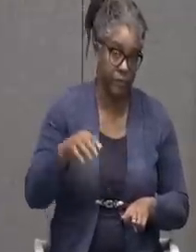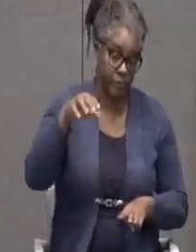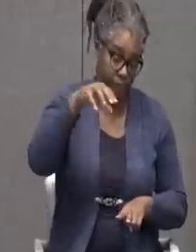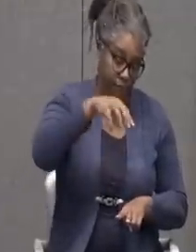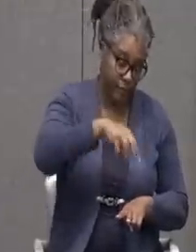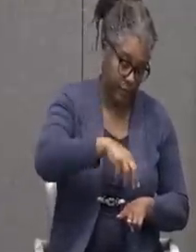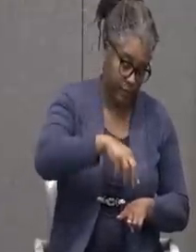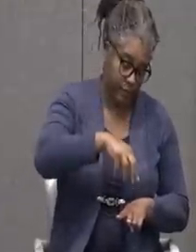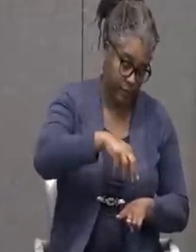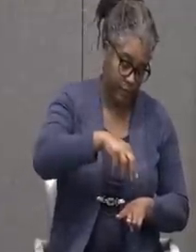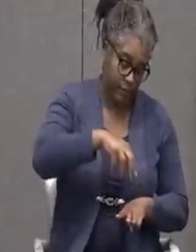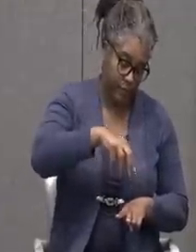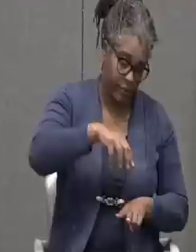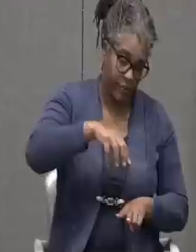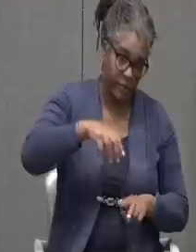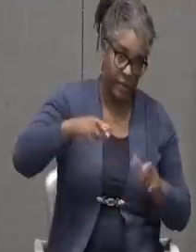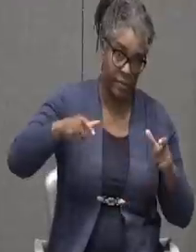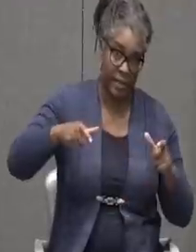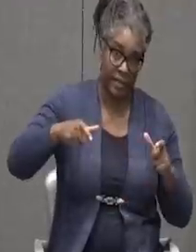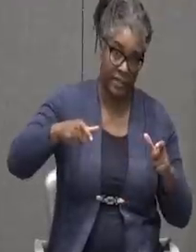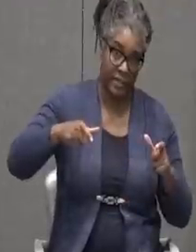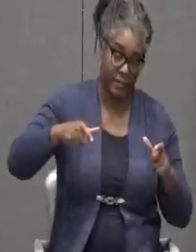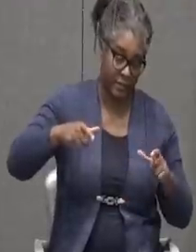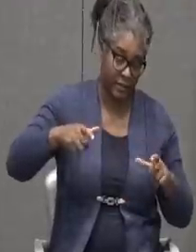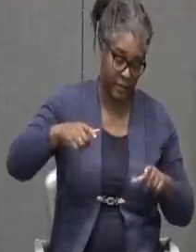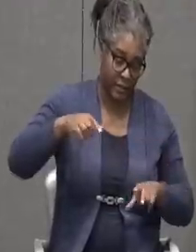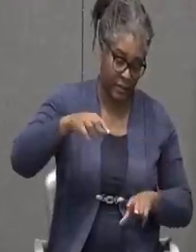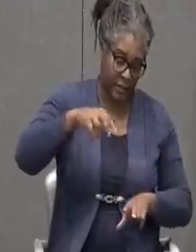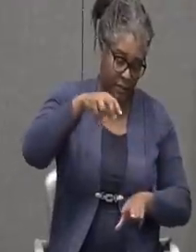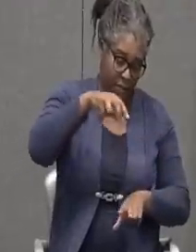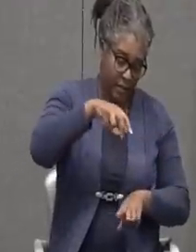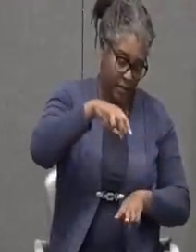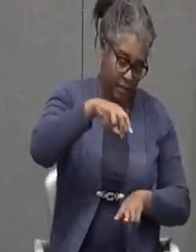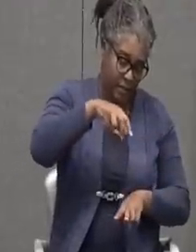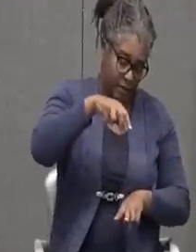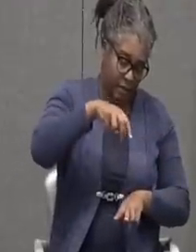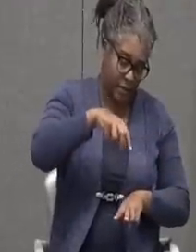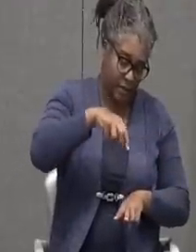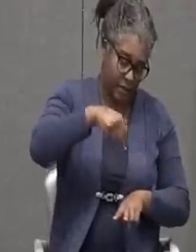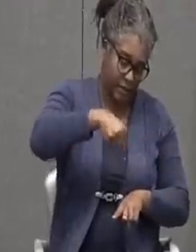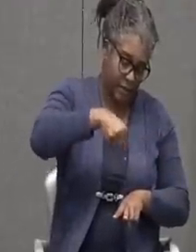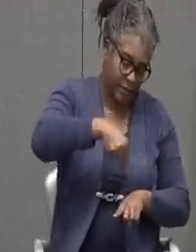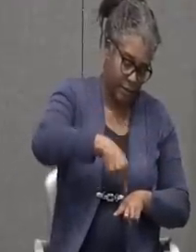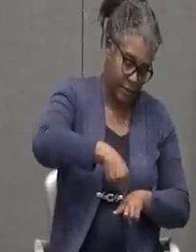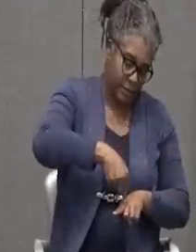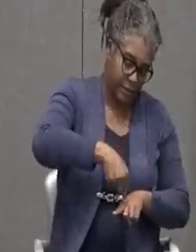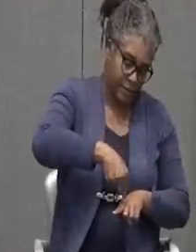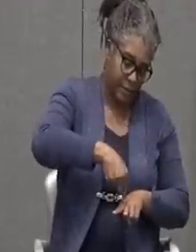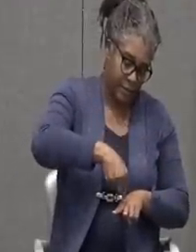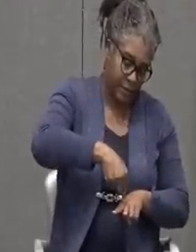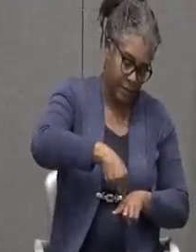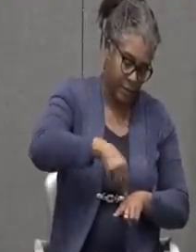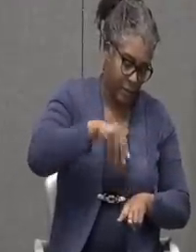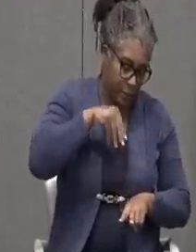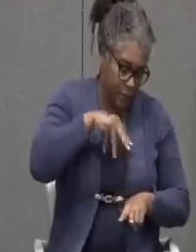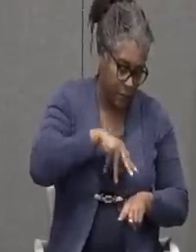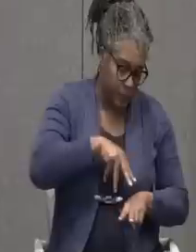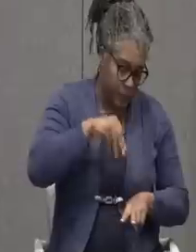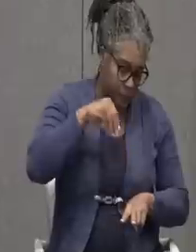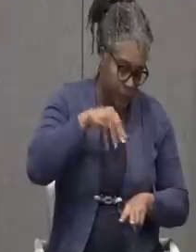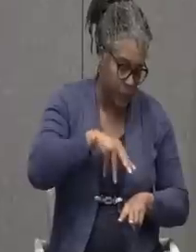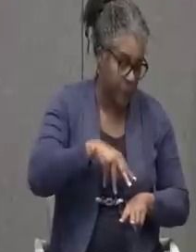hold the plate, or hold my wheel, the axle, and the other part there. Give a little blow.